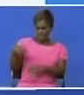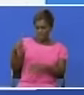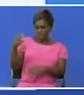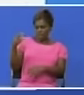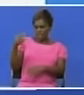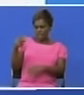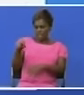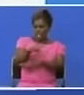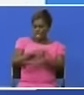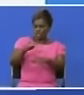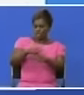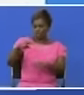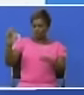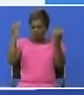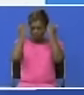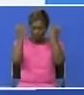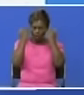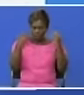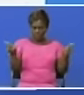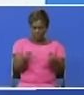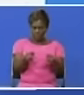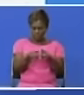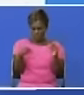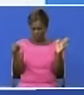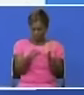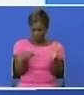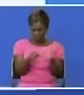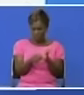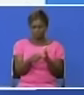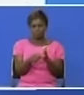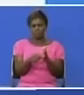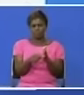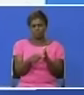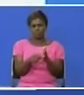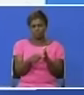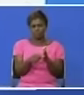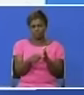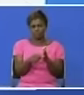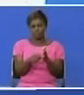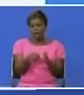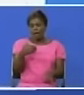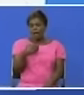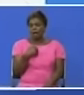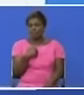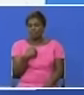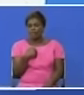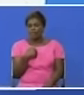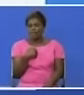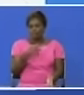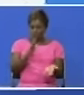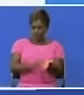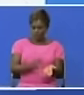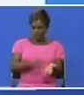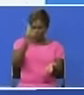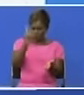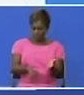Group went to court over this same matter, over mm-hmm. the Film and Stage Play yes, Act, yes, yes. When there were recommendations